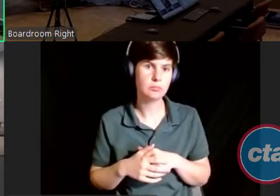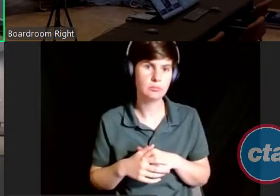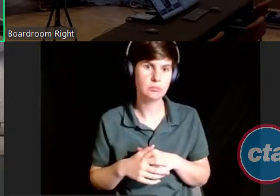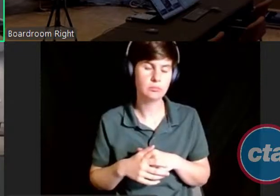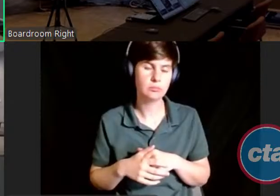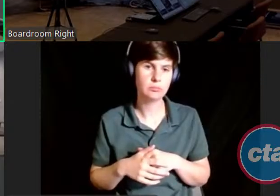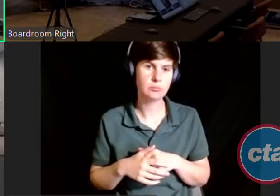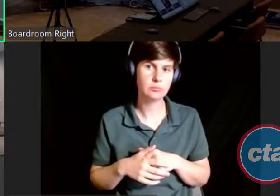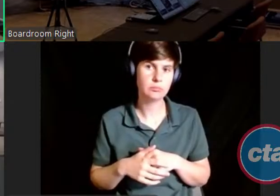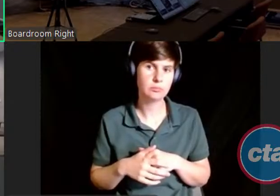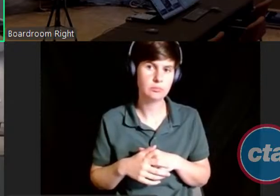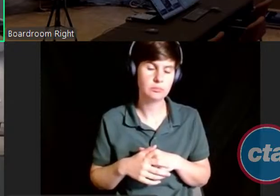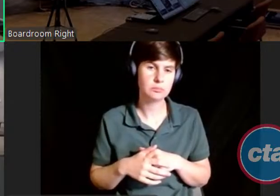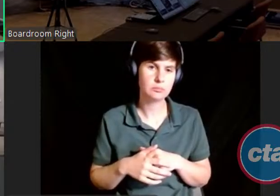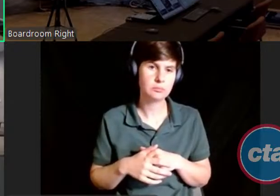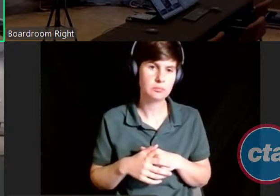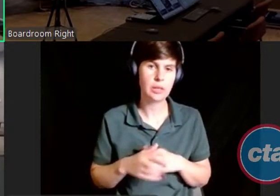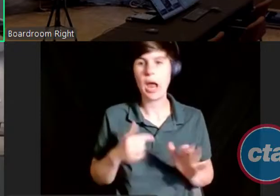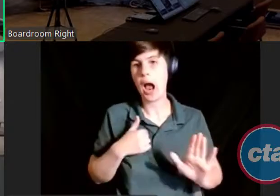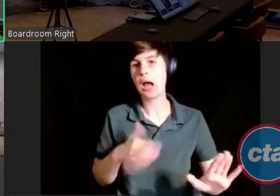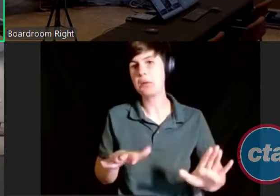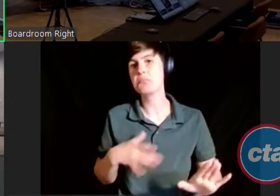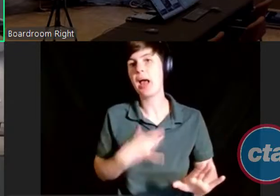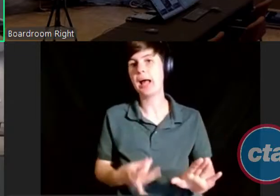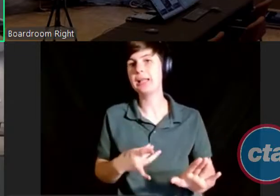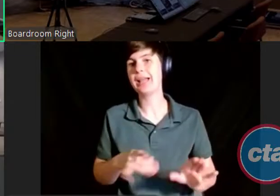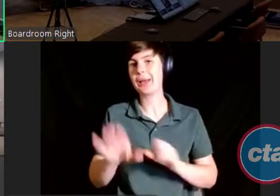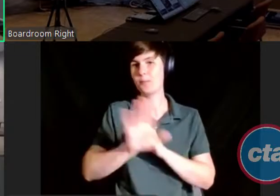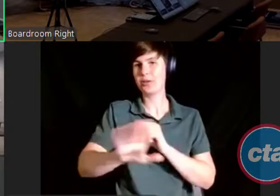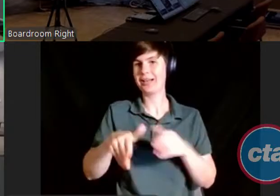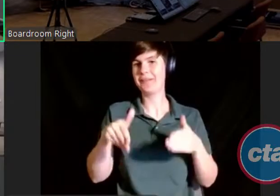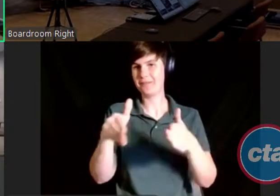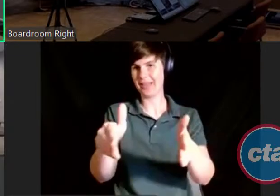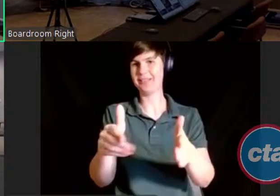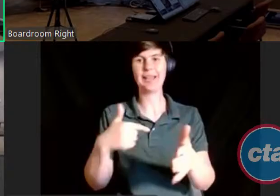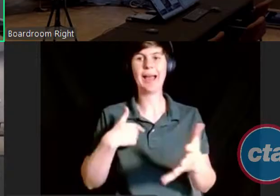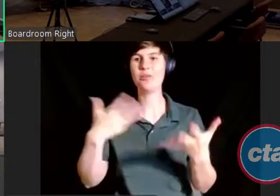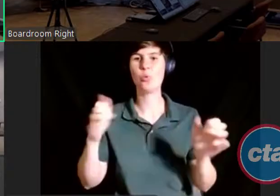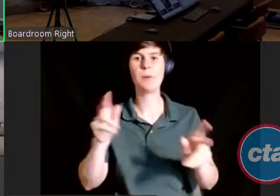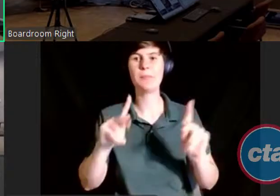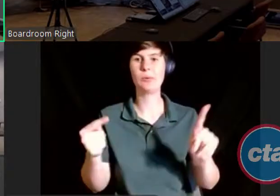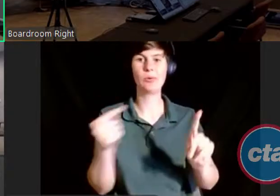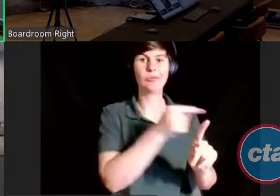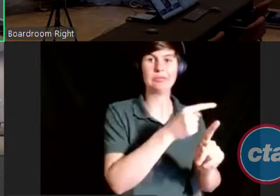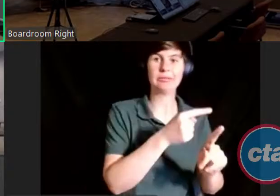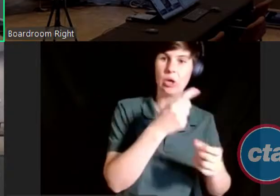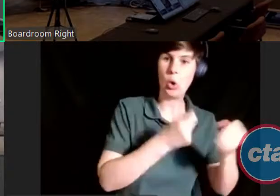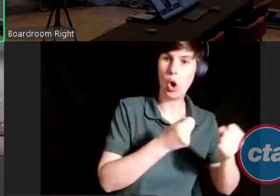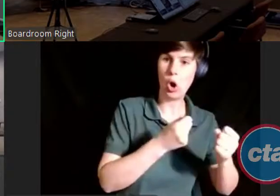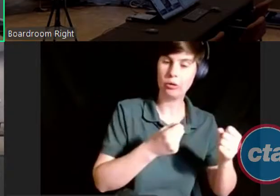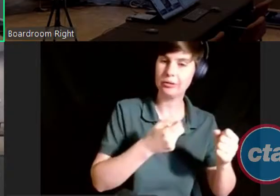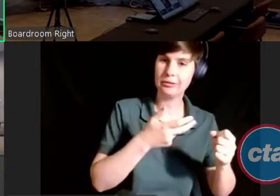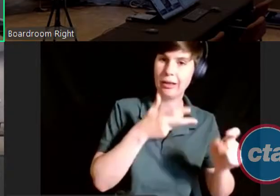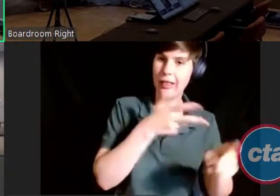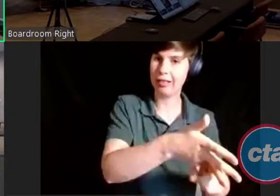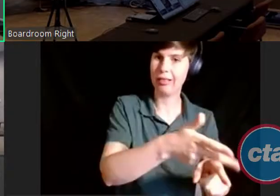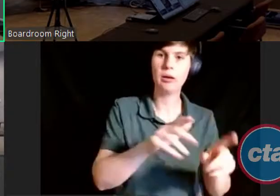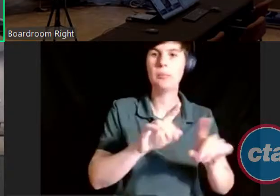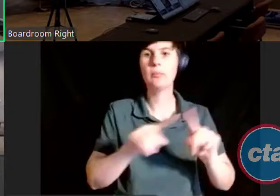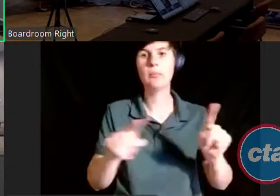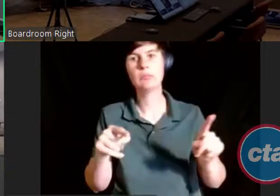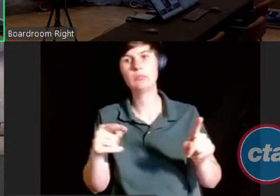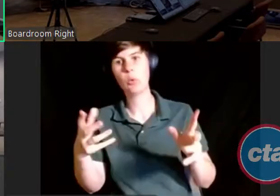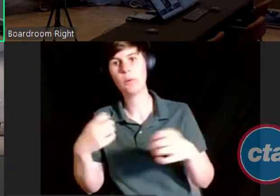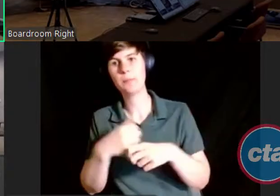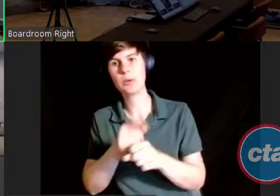they're. I appreciate protected lanes. I have many friends who bike. I do not want people to get hit by cars, but I also want to make sure that disabled people can get around.